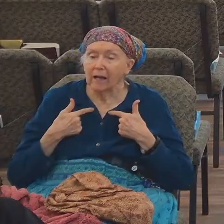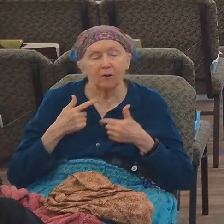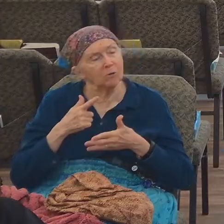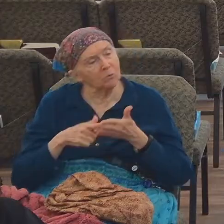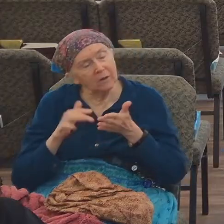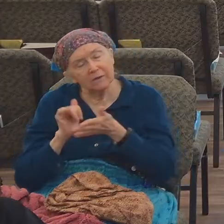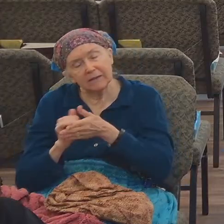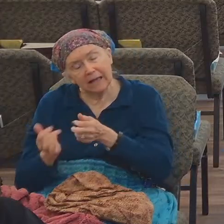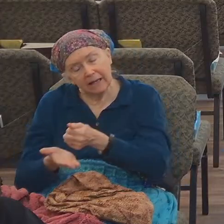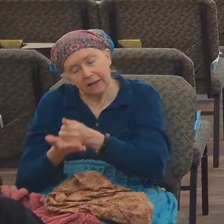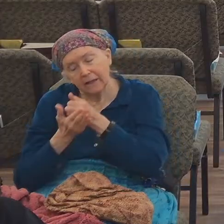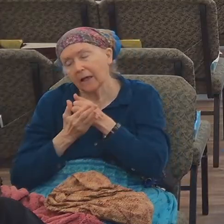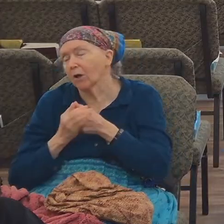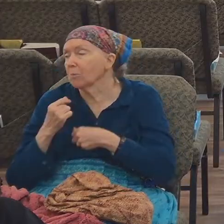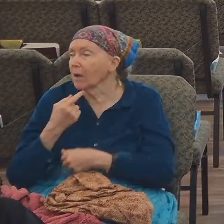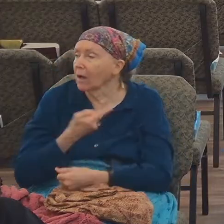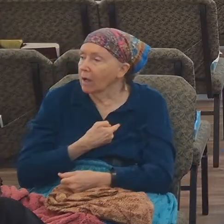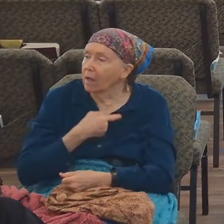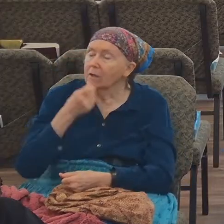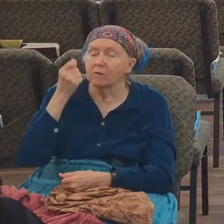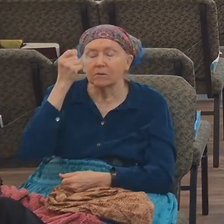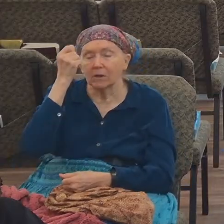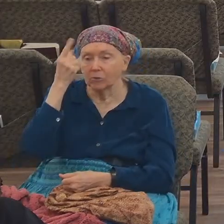see? Go ahead.